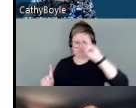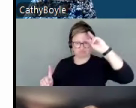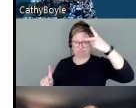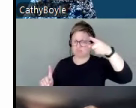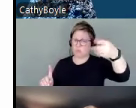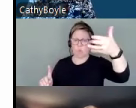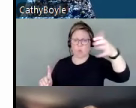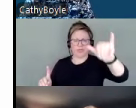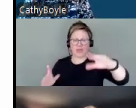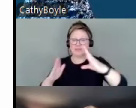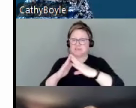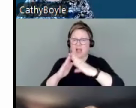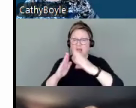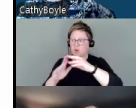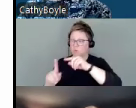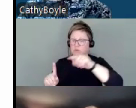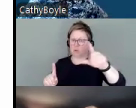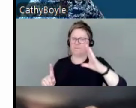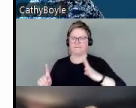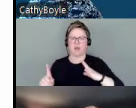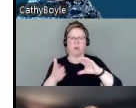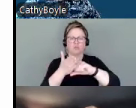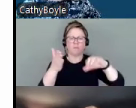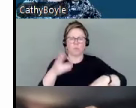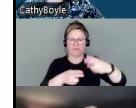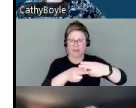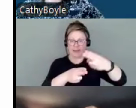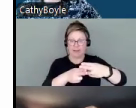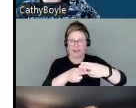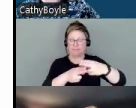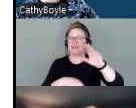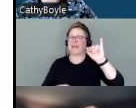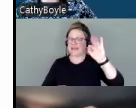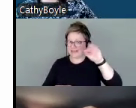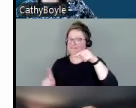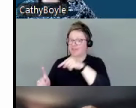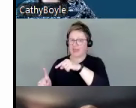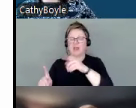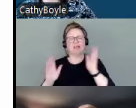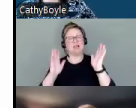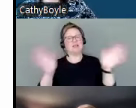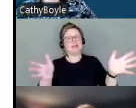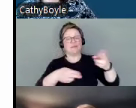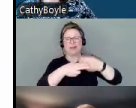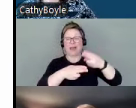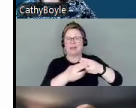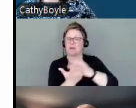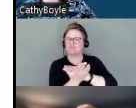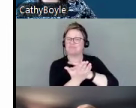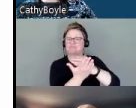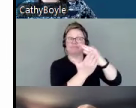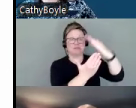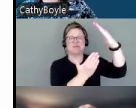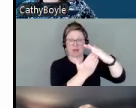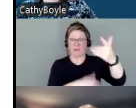Otherwise, if they reach the top of a list and turn down a location, they might be removed from all waiting lists maintained by that housing authority.